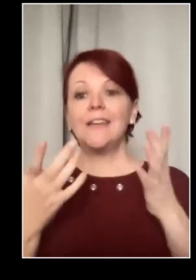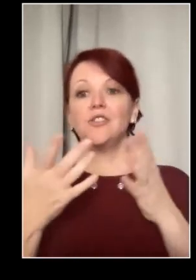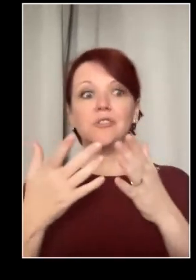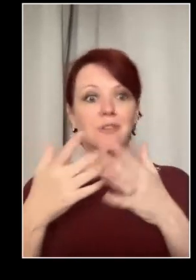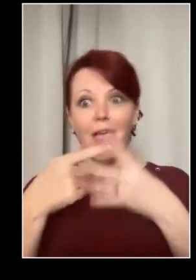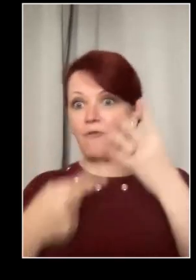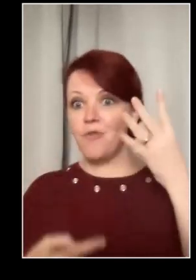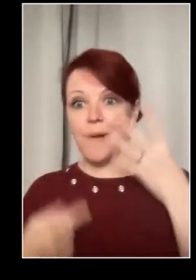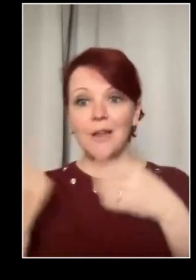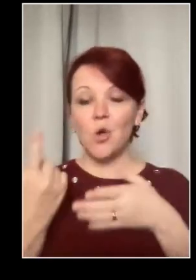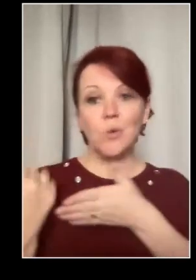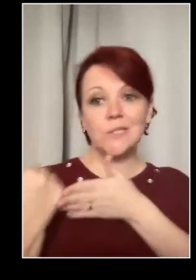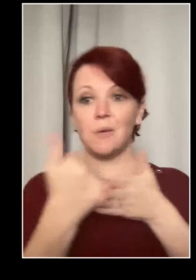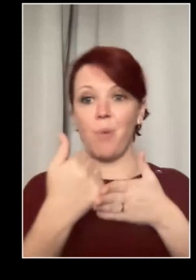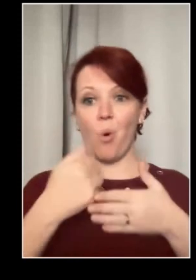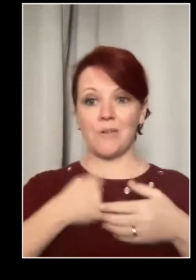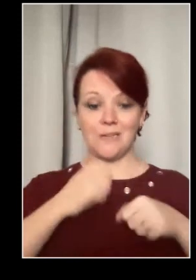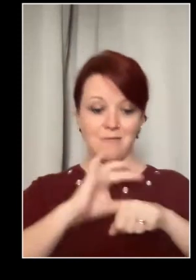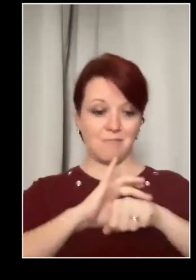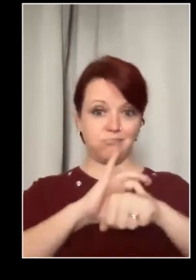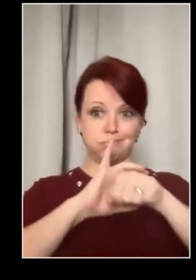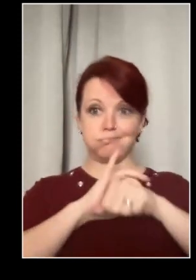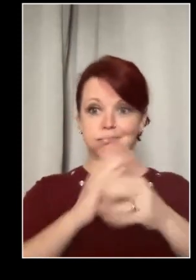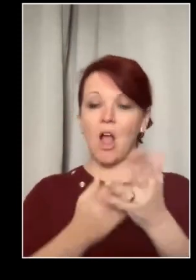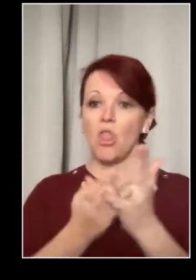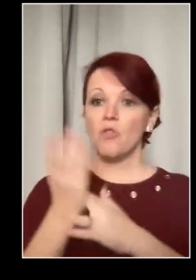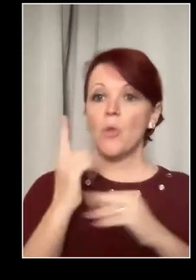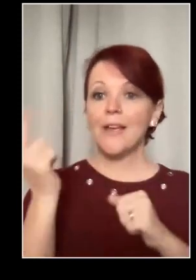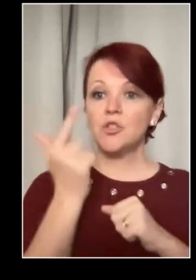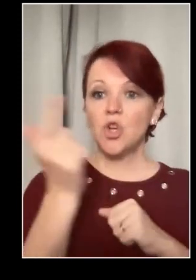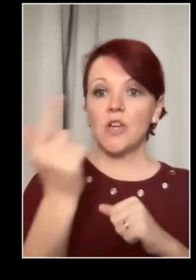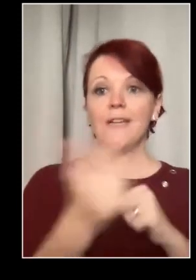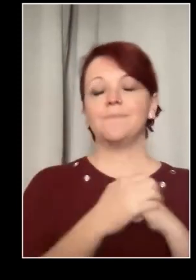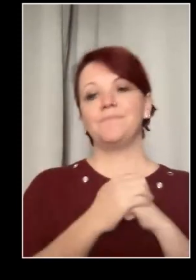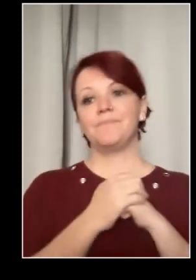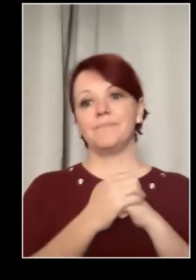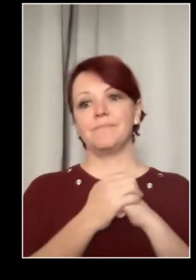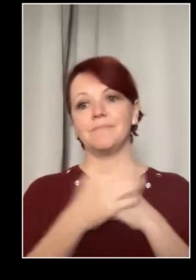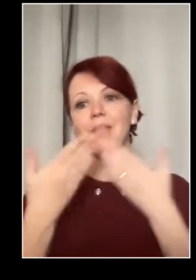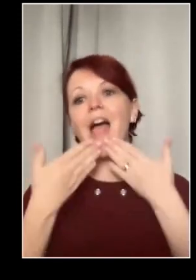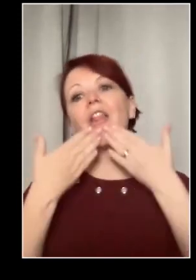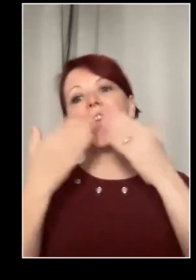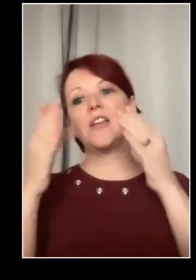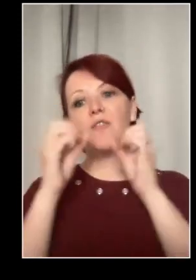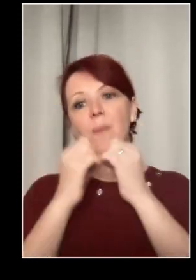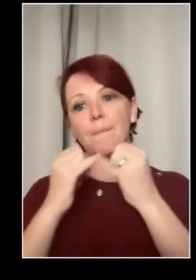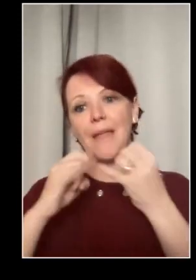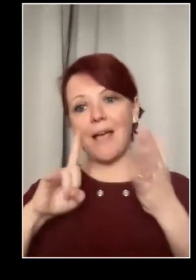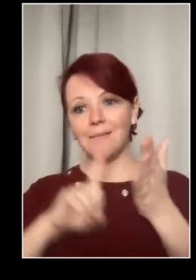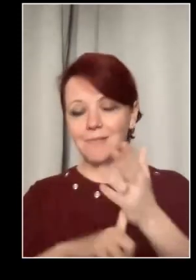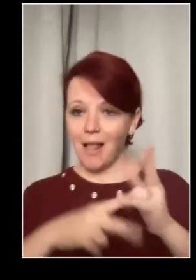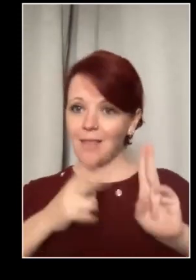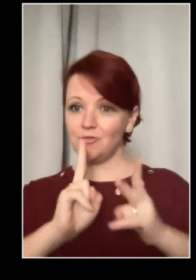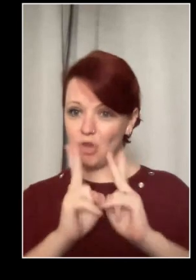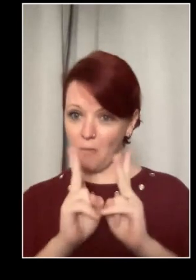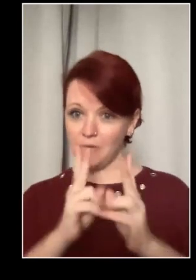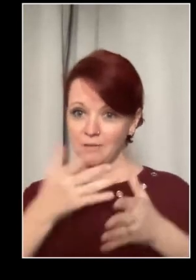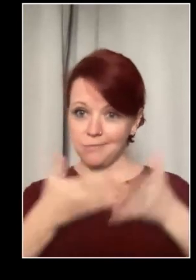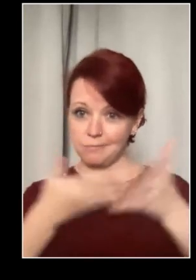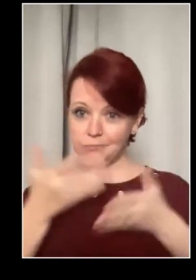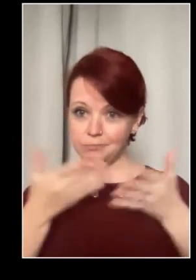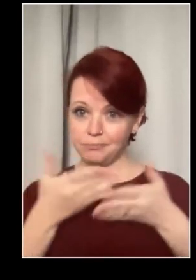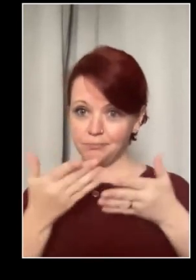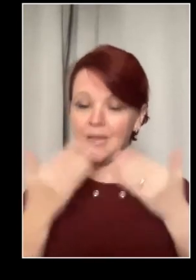our applicants on their apprenticeship journeys. And mostly, of course, thanks to the British Sign Language interpreter for signing all of today's